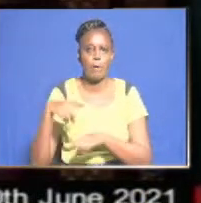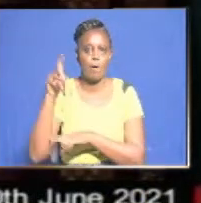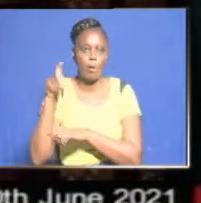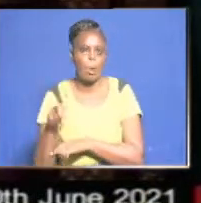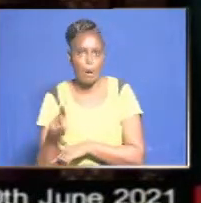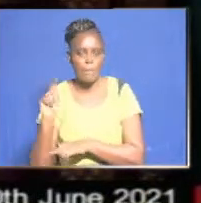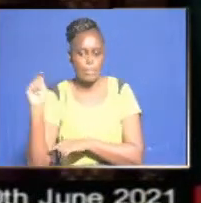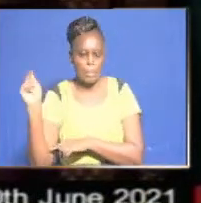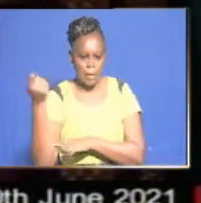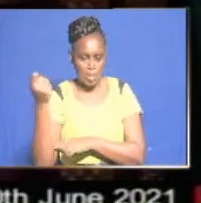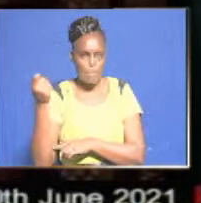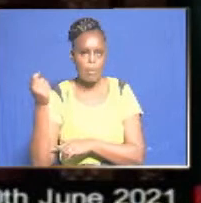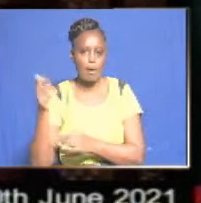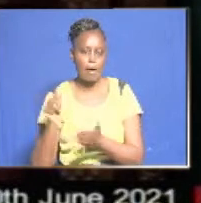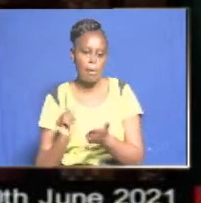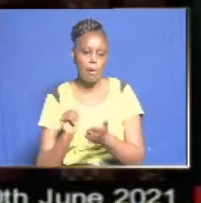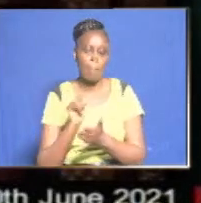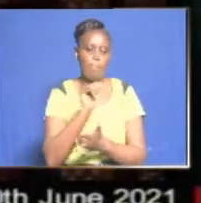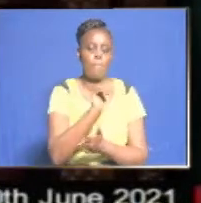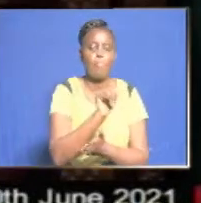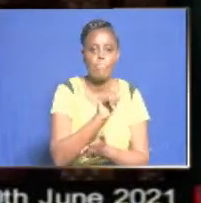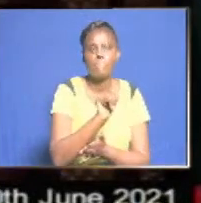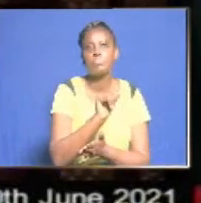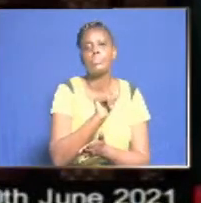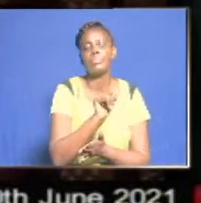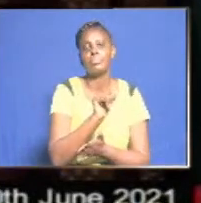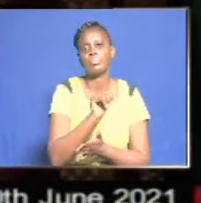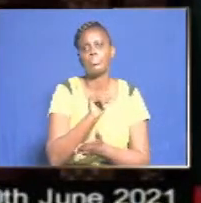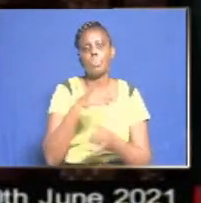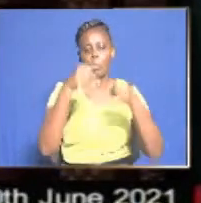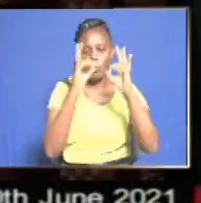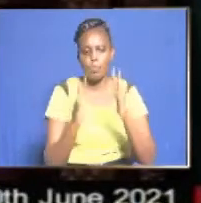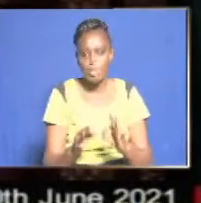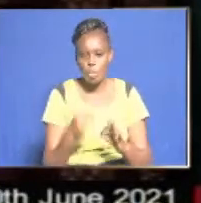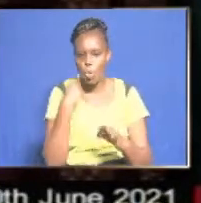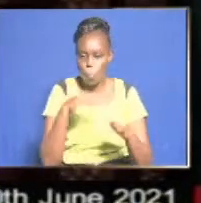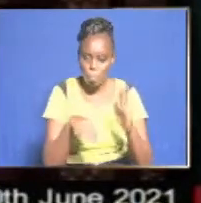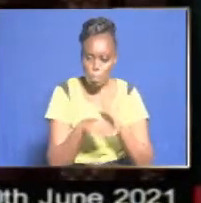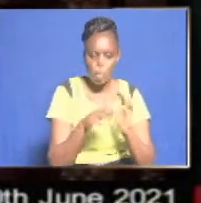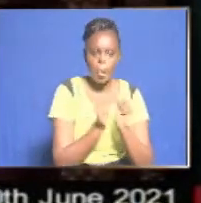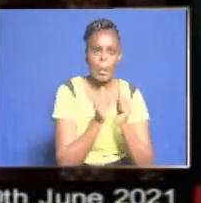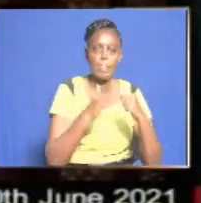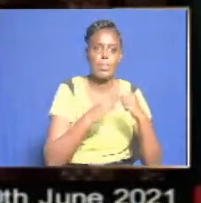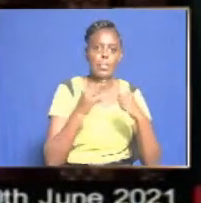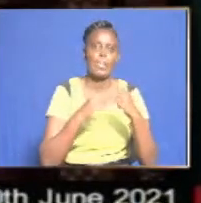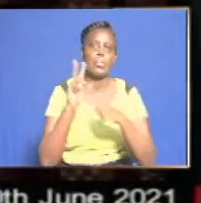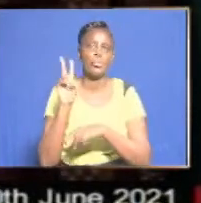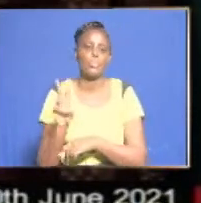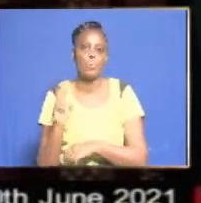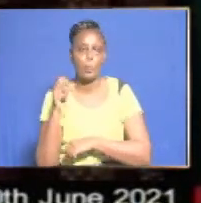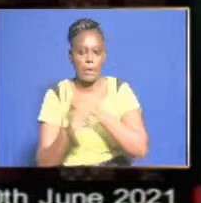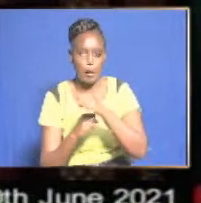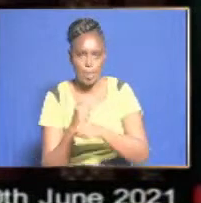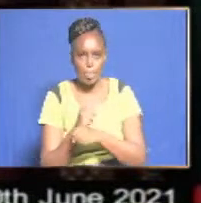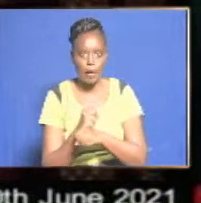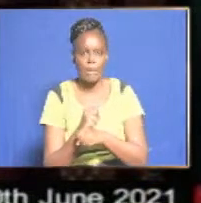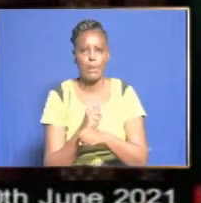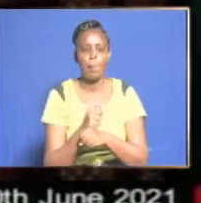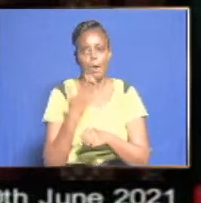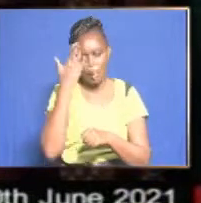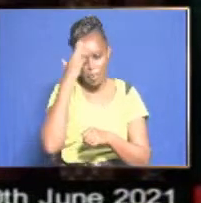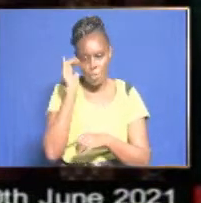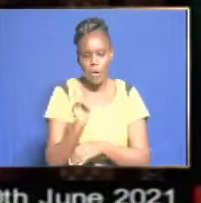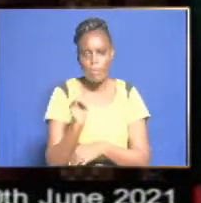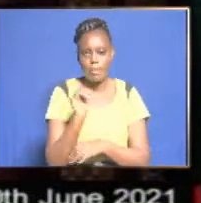Force officers who were dismissed in 1982. Honourable members, having determined that